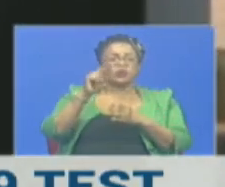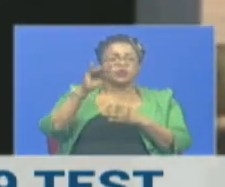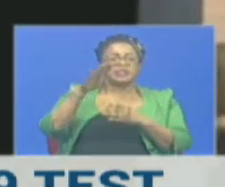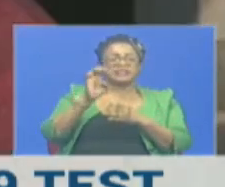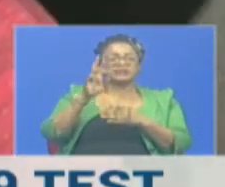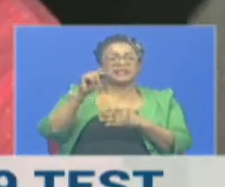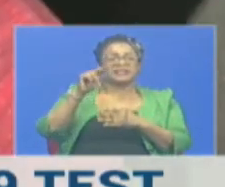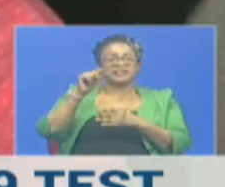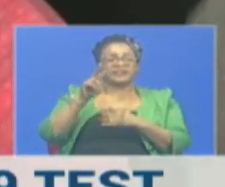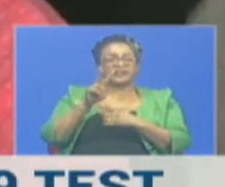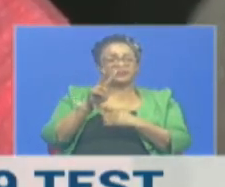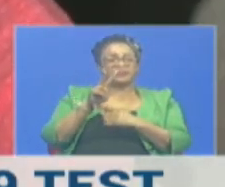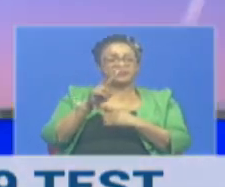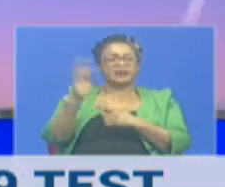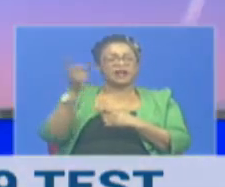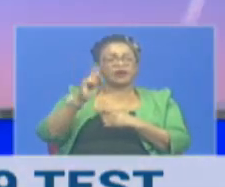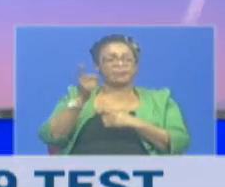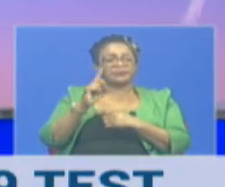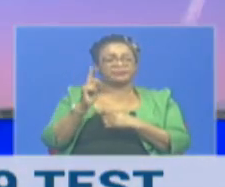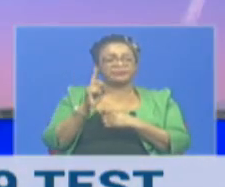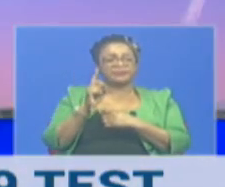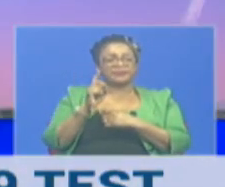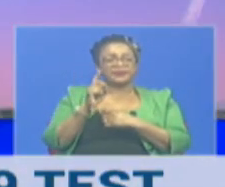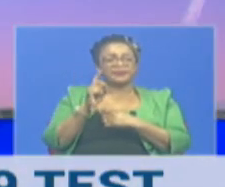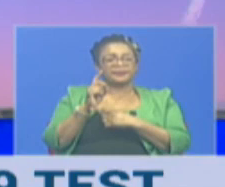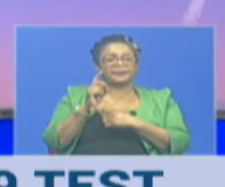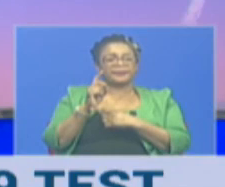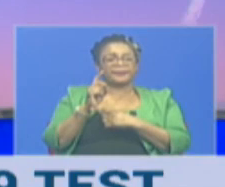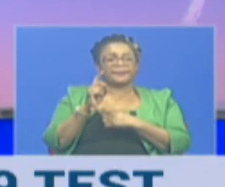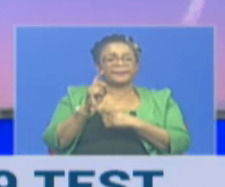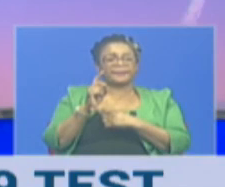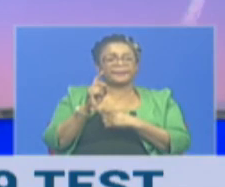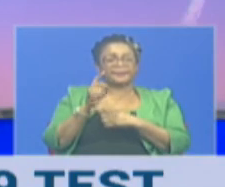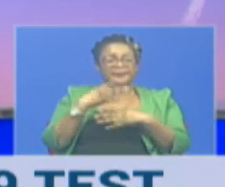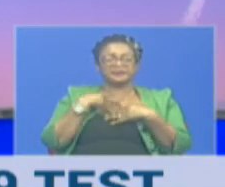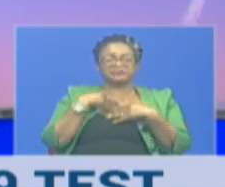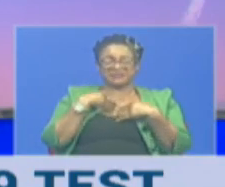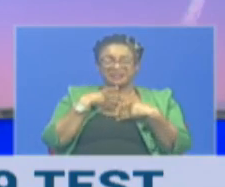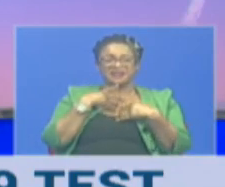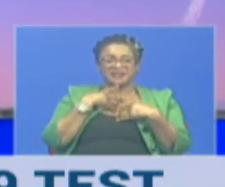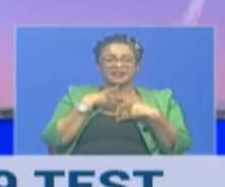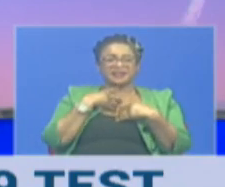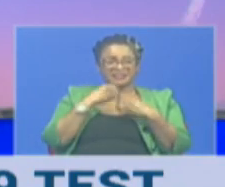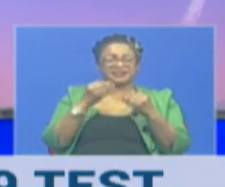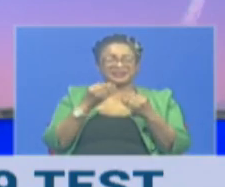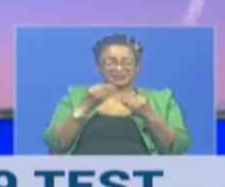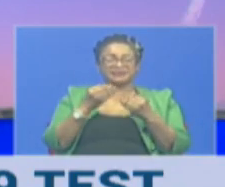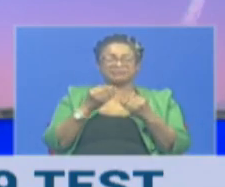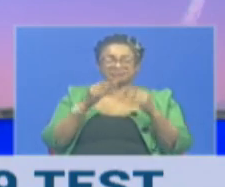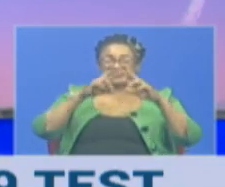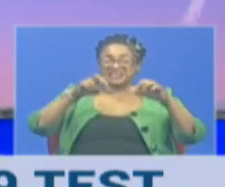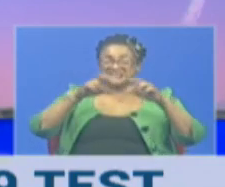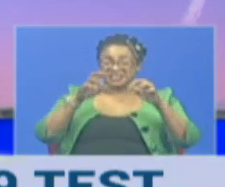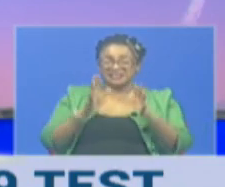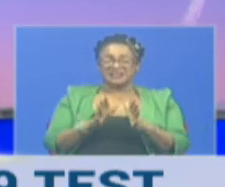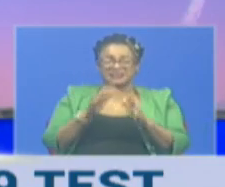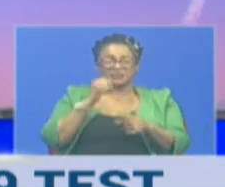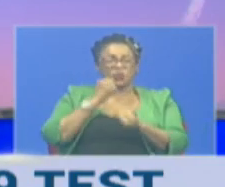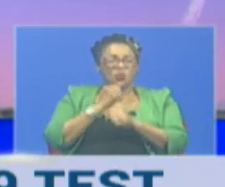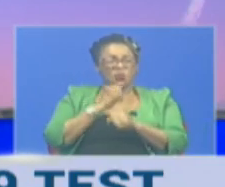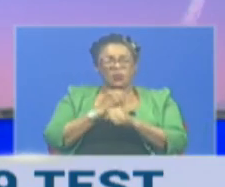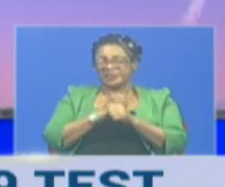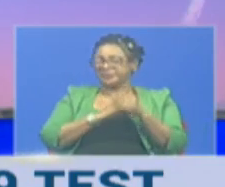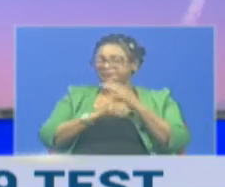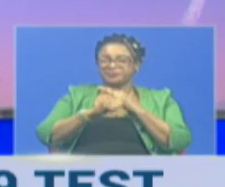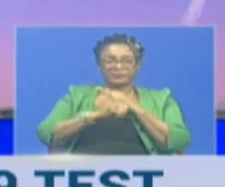NTV, Nairobi. What an interesting insight there. Those research scientists are working tirelessly